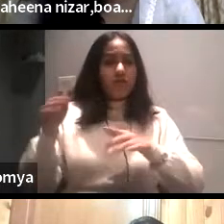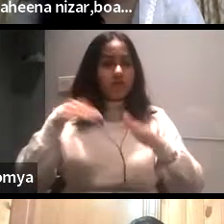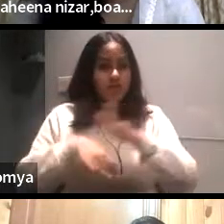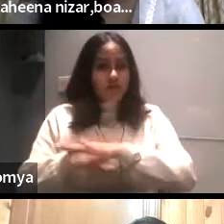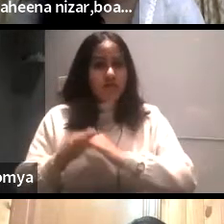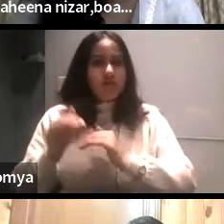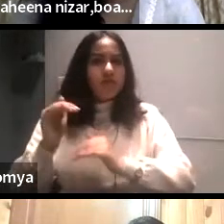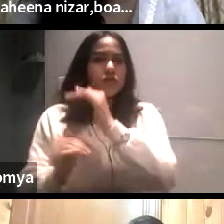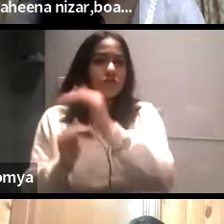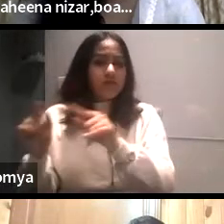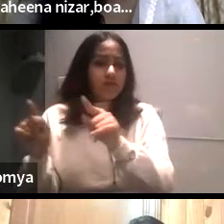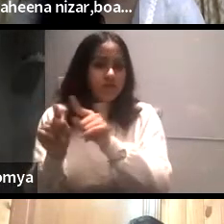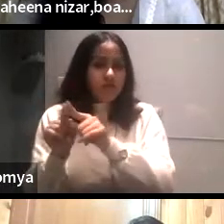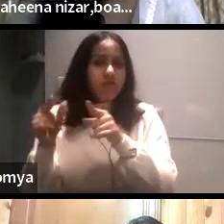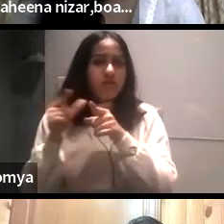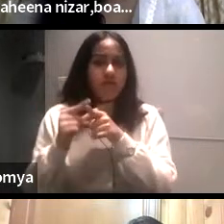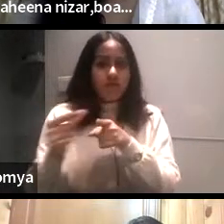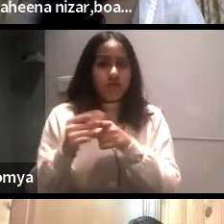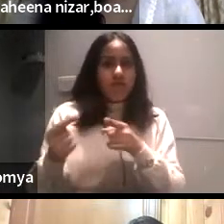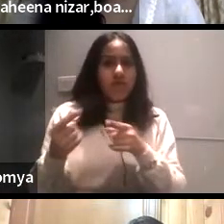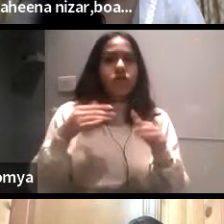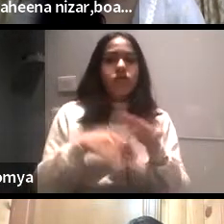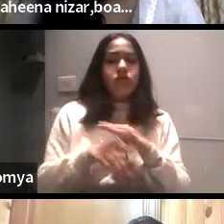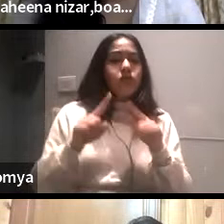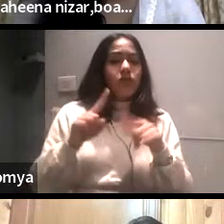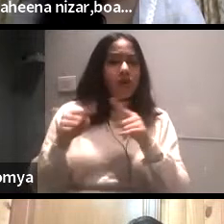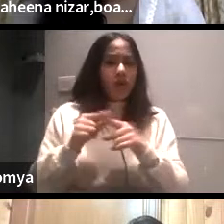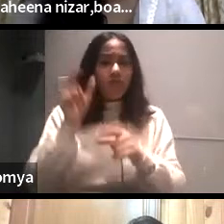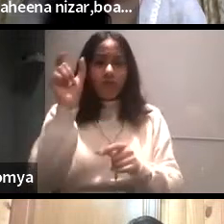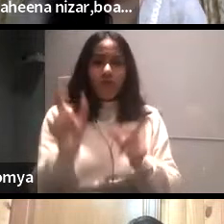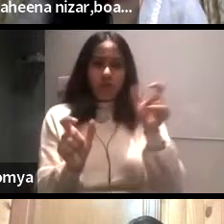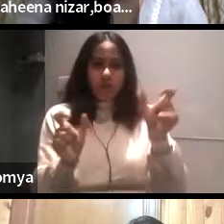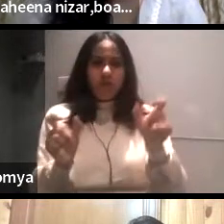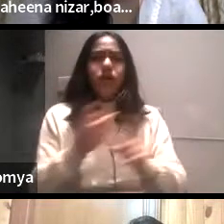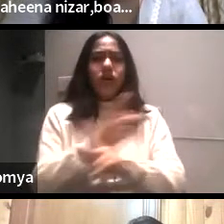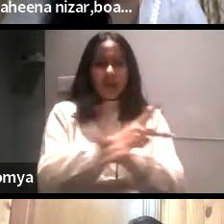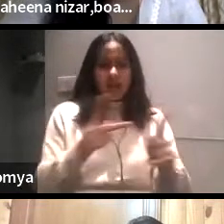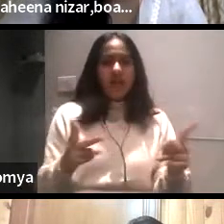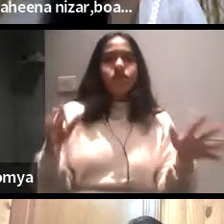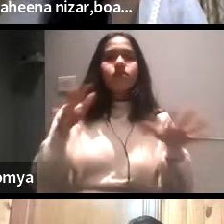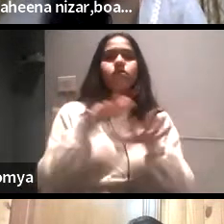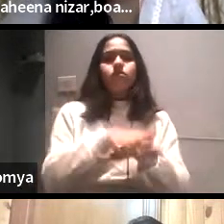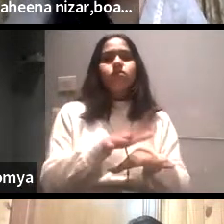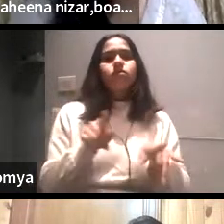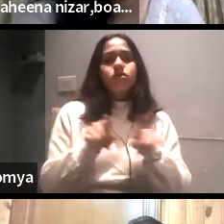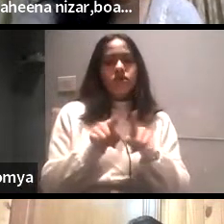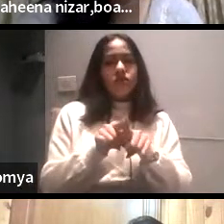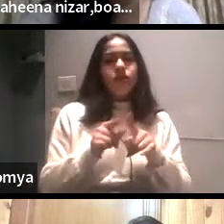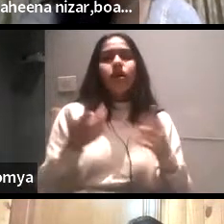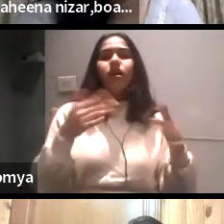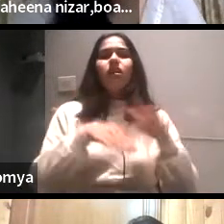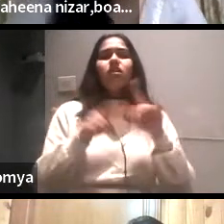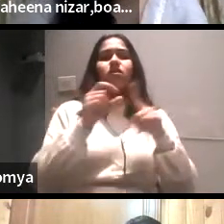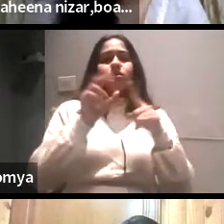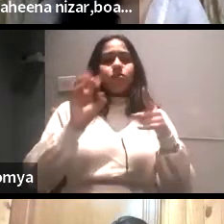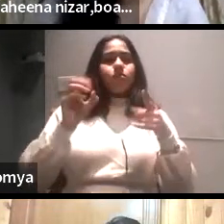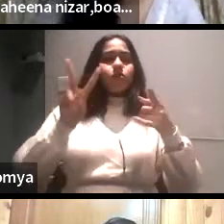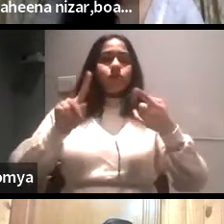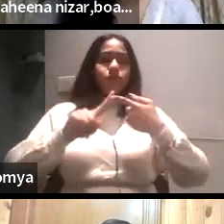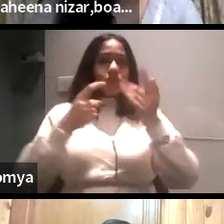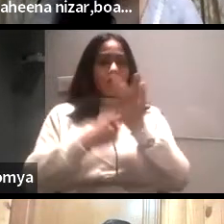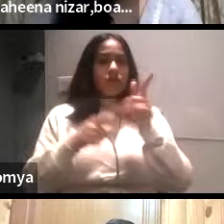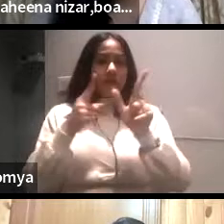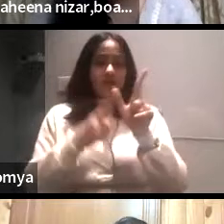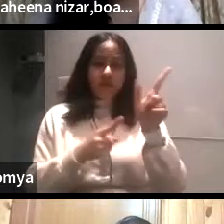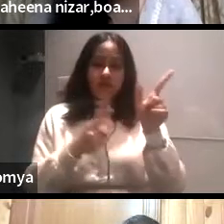racer, basketball player, and Strike is another one. She was born in Kenya in extreme poverty, moved to the UK and became